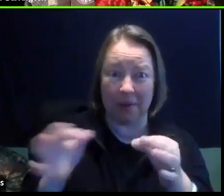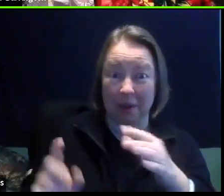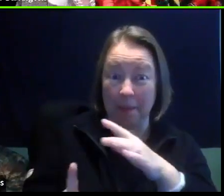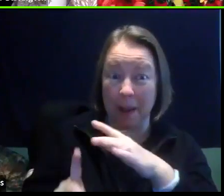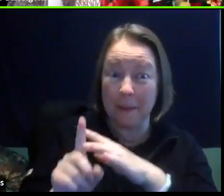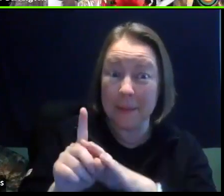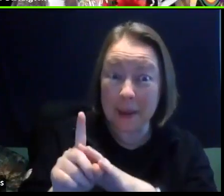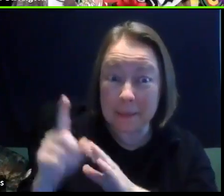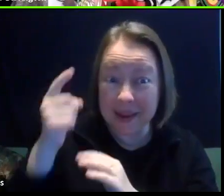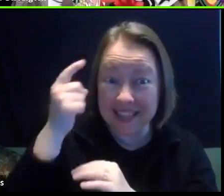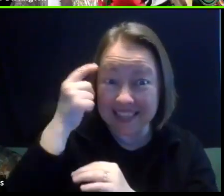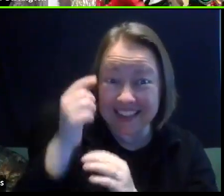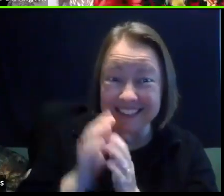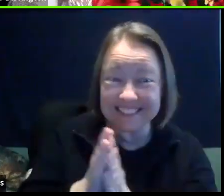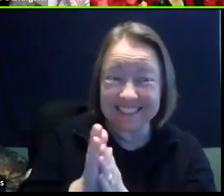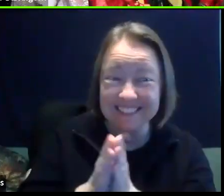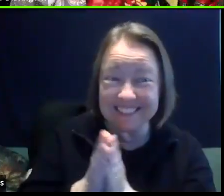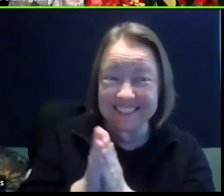up.